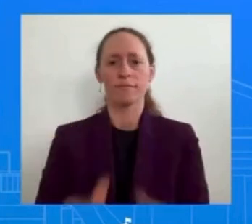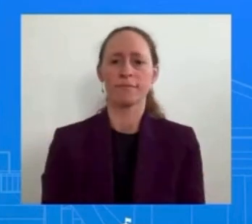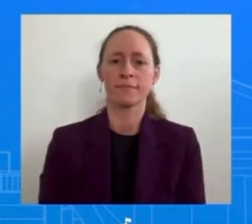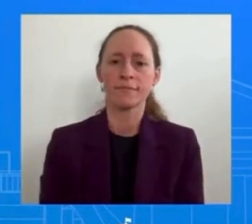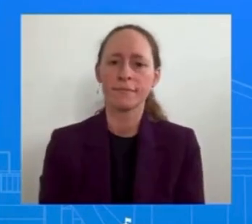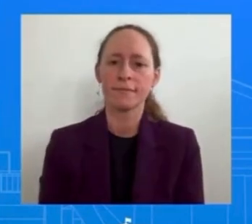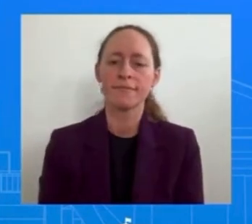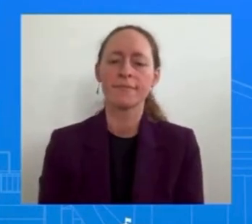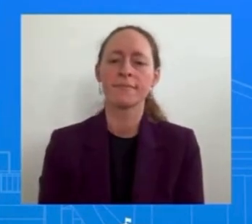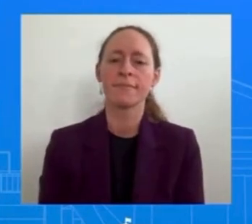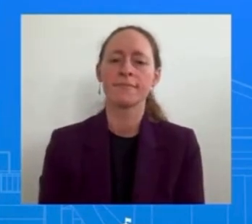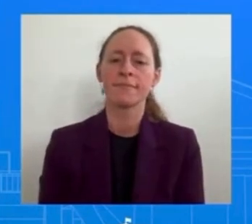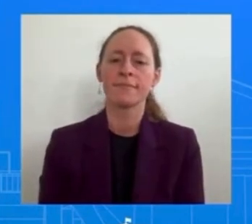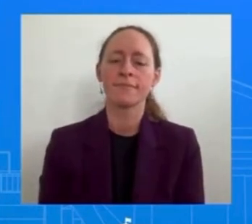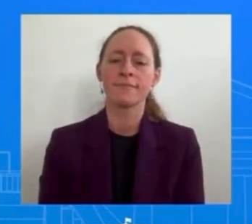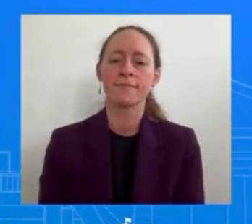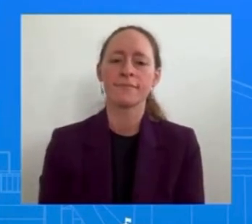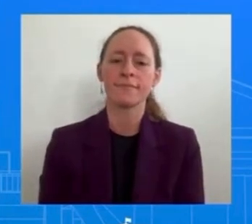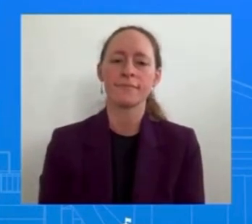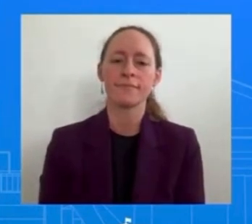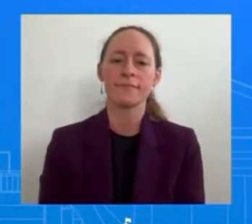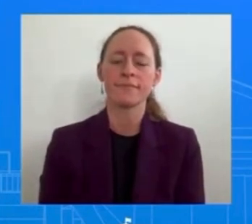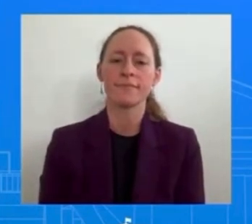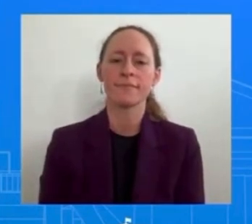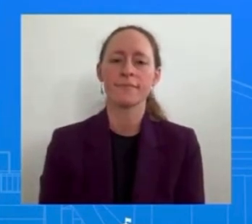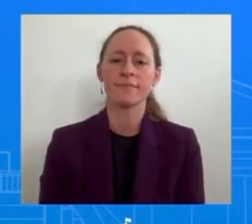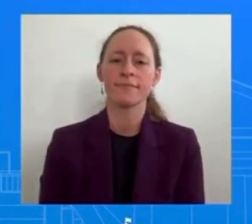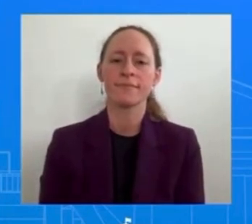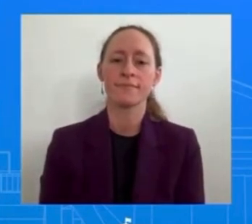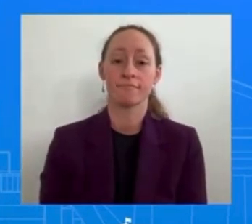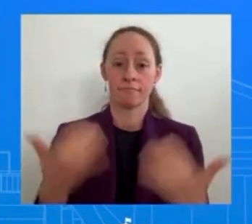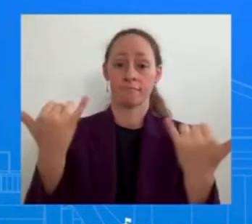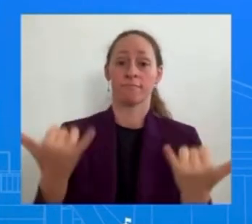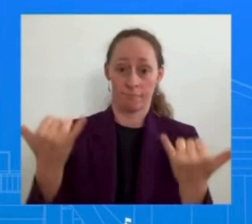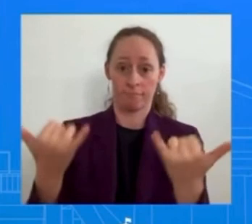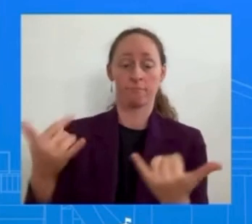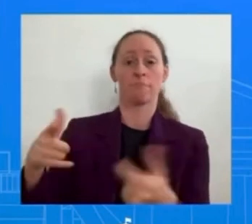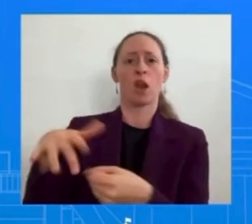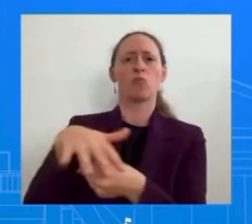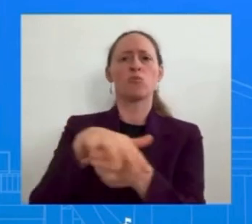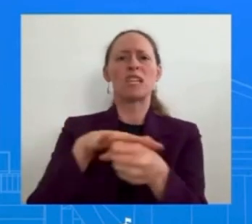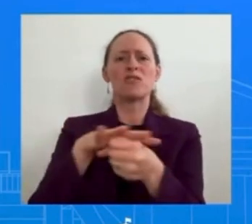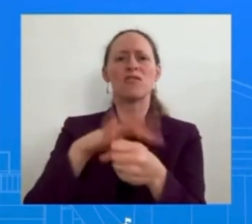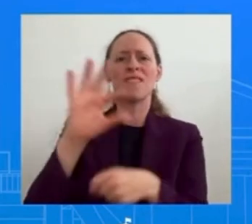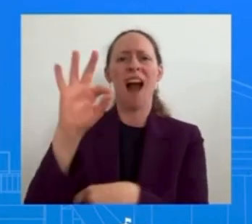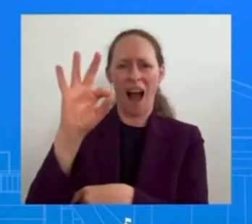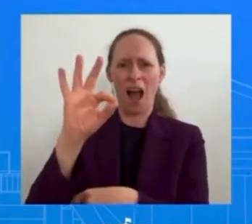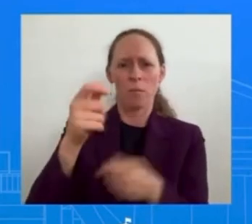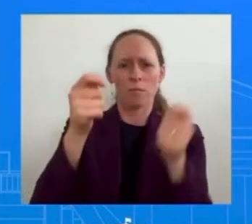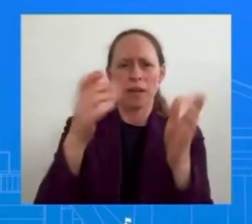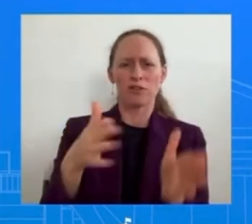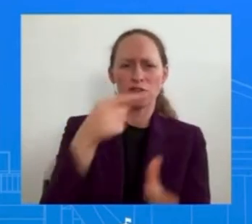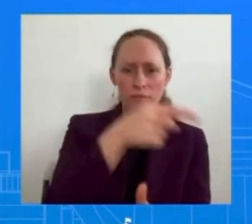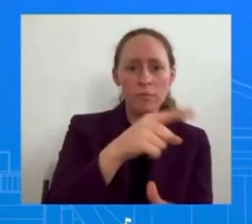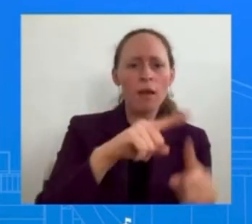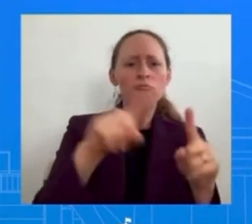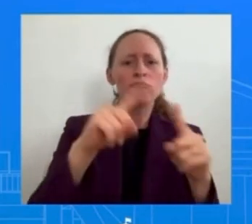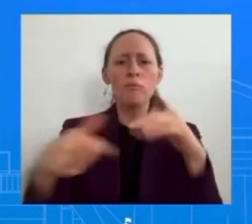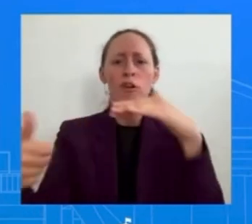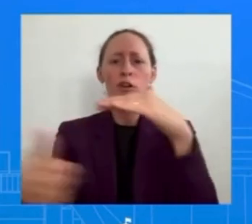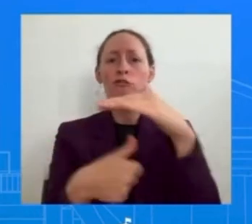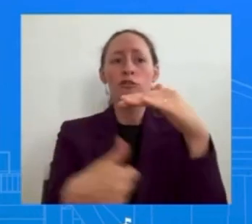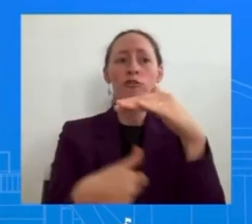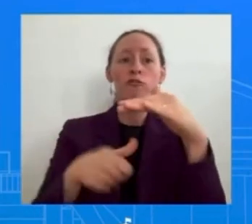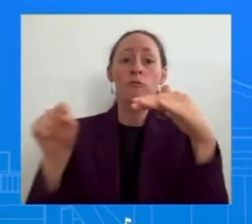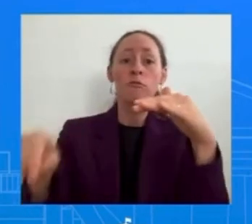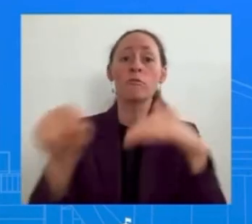Ann Bink, and Region 9 Regional Administrator, Bob Fenton, are both on the ground. To date, we have mobilized